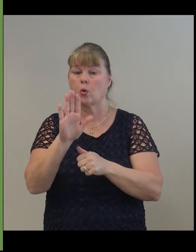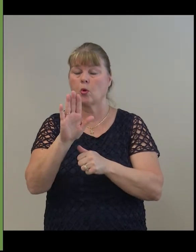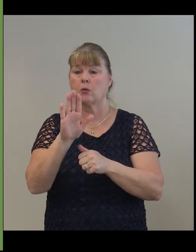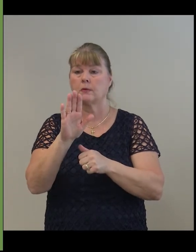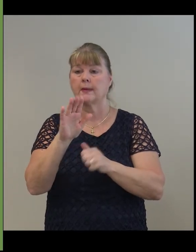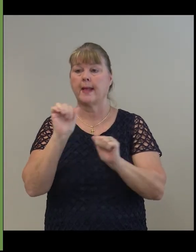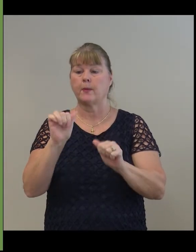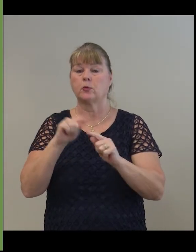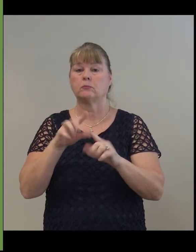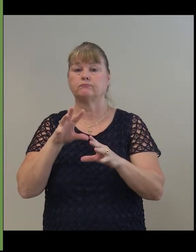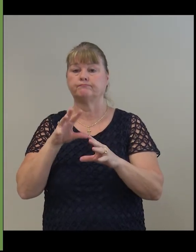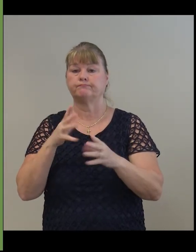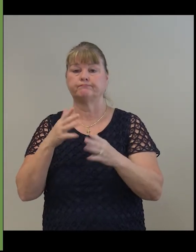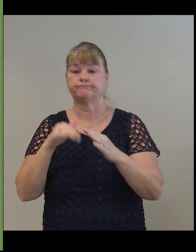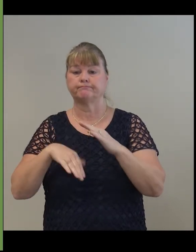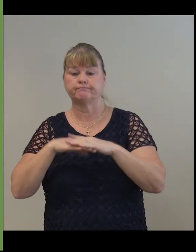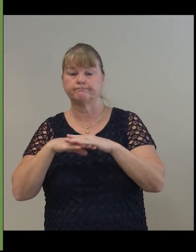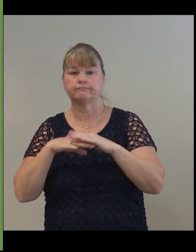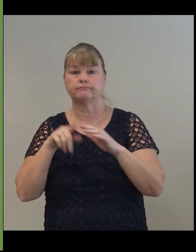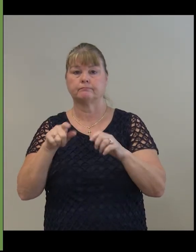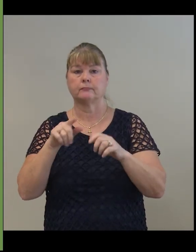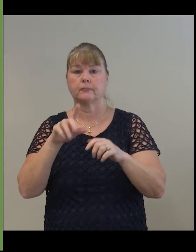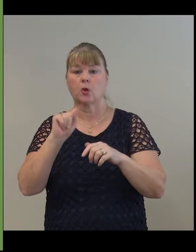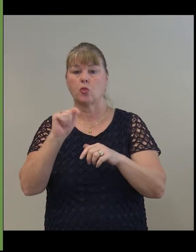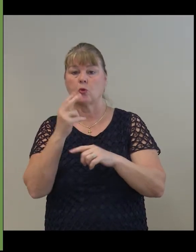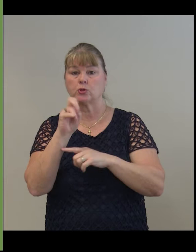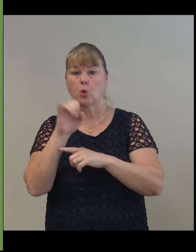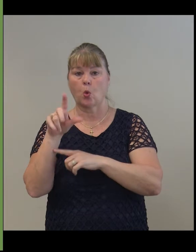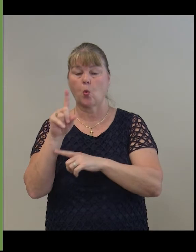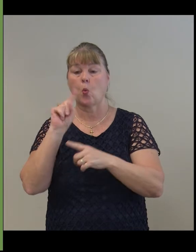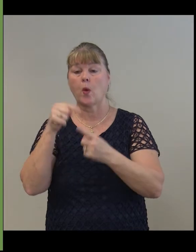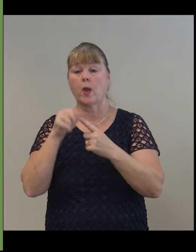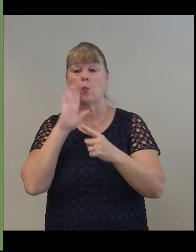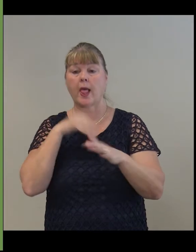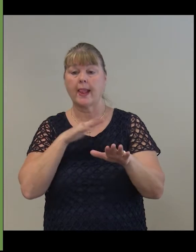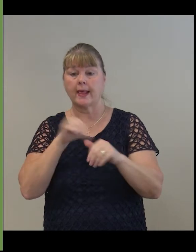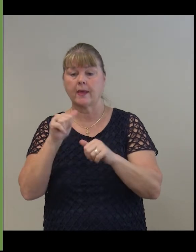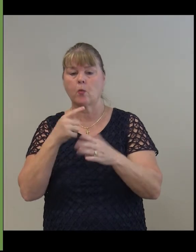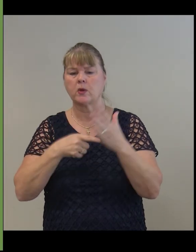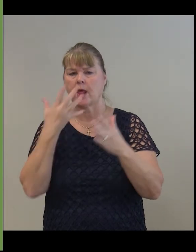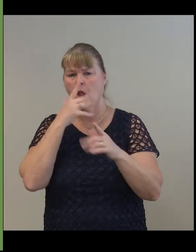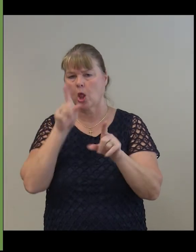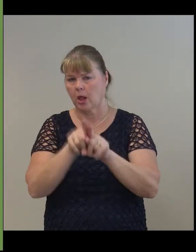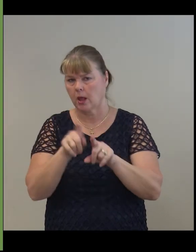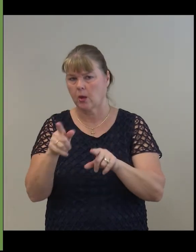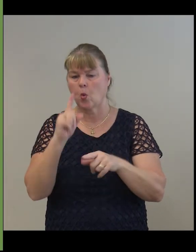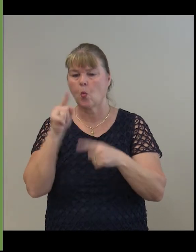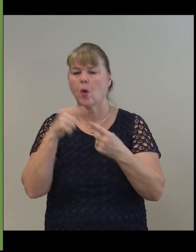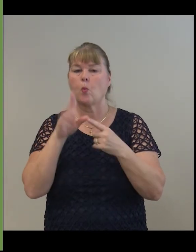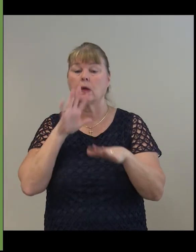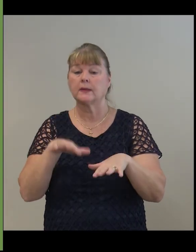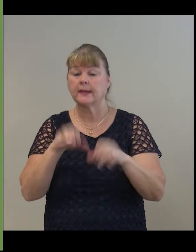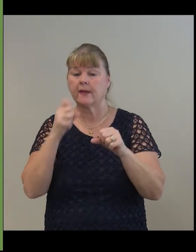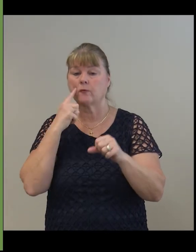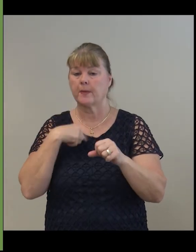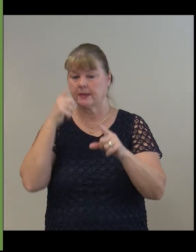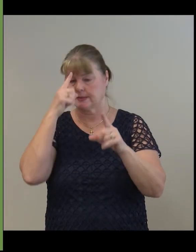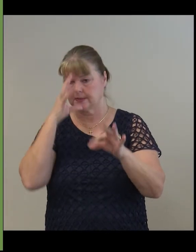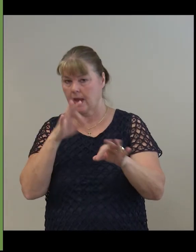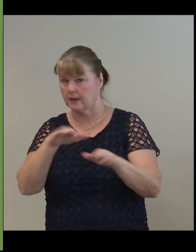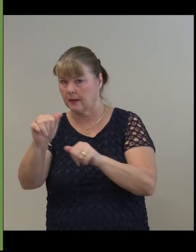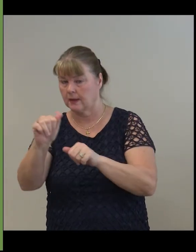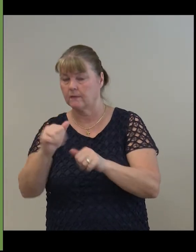own threshold, but your threshold needs to be, when will I leave? What does that look like? What is it going to